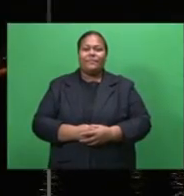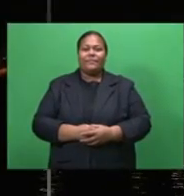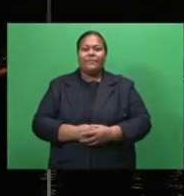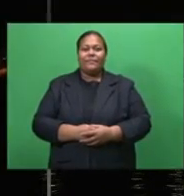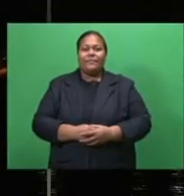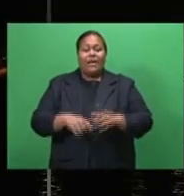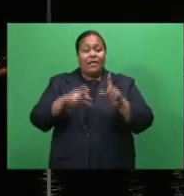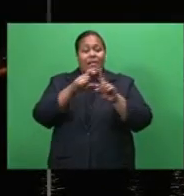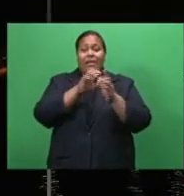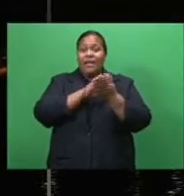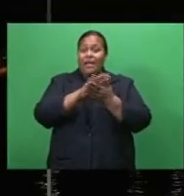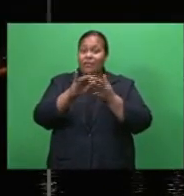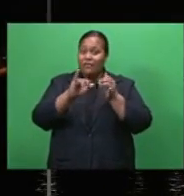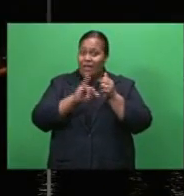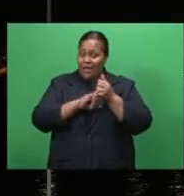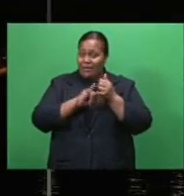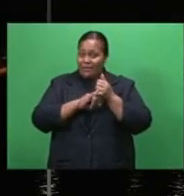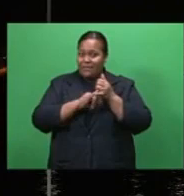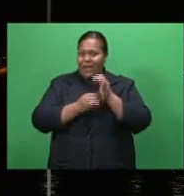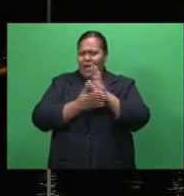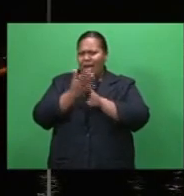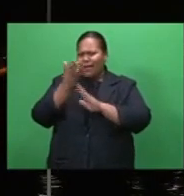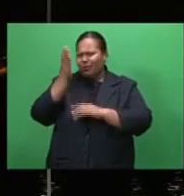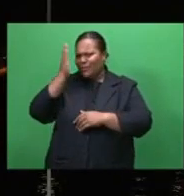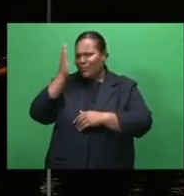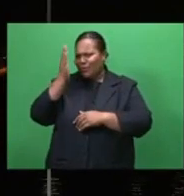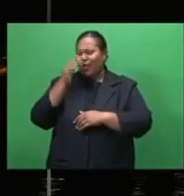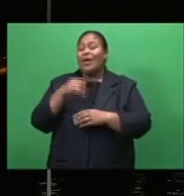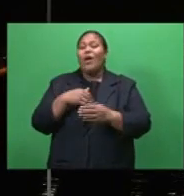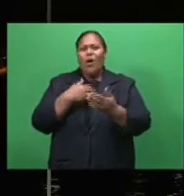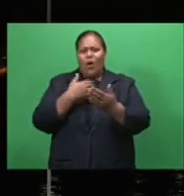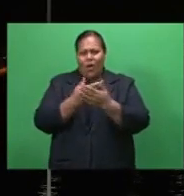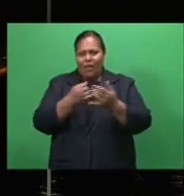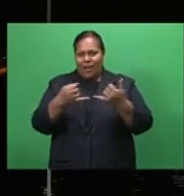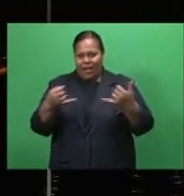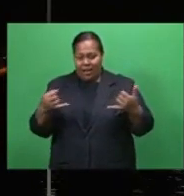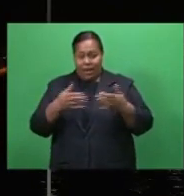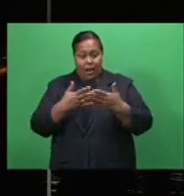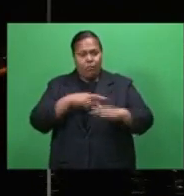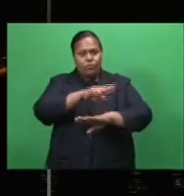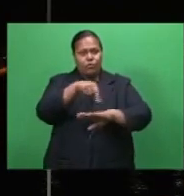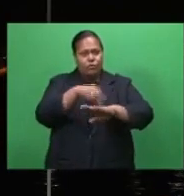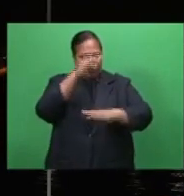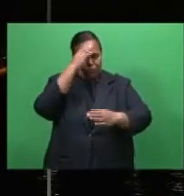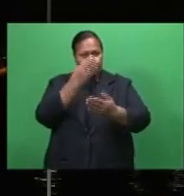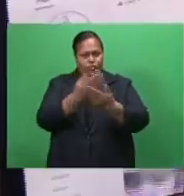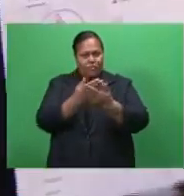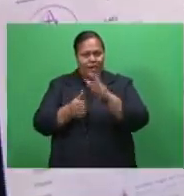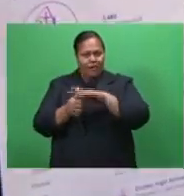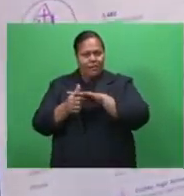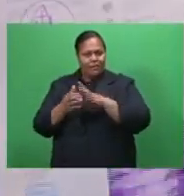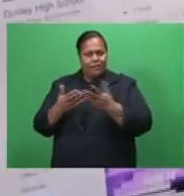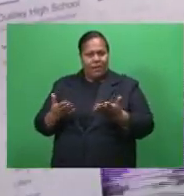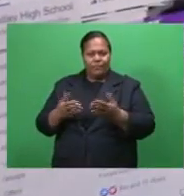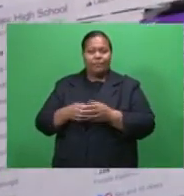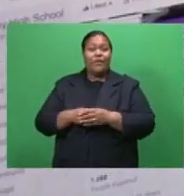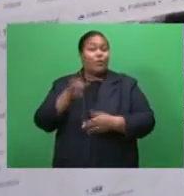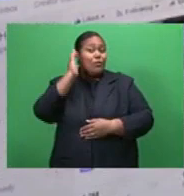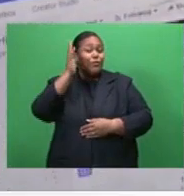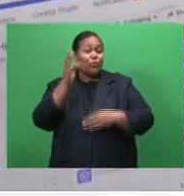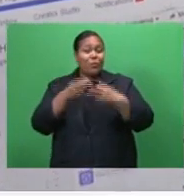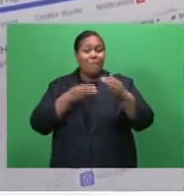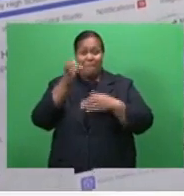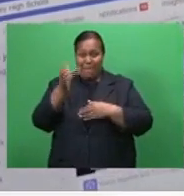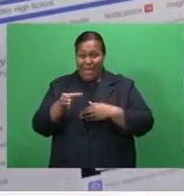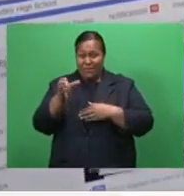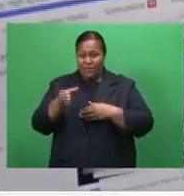Dudley High School's online learning platform is now being accessed by regional students. School manager Thomas Prasad says this